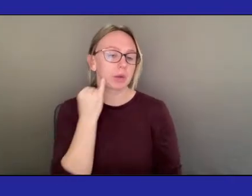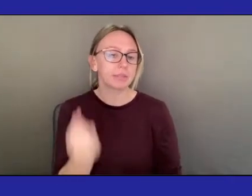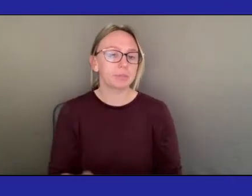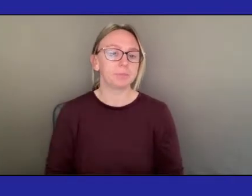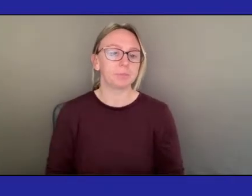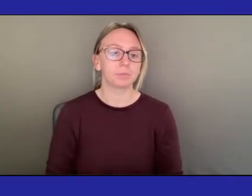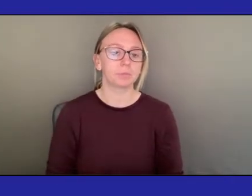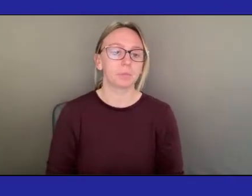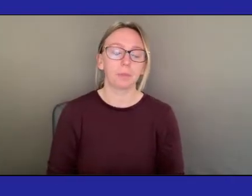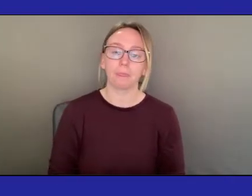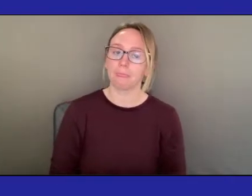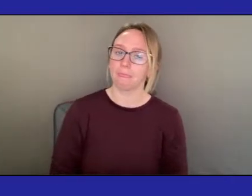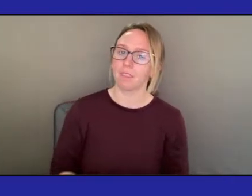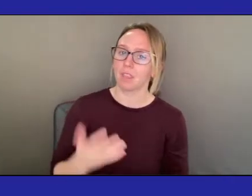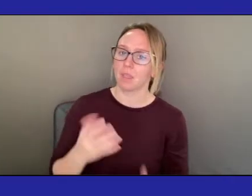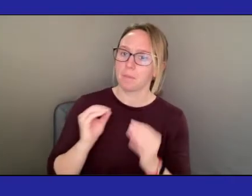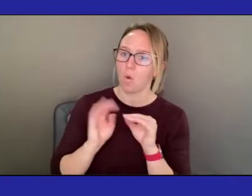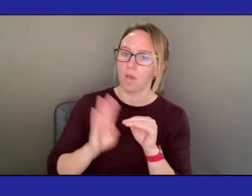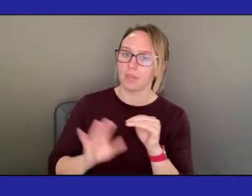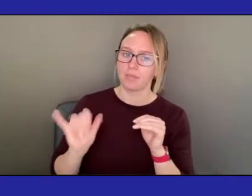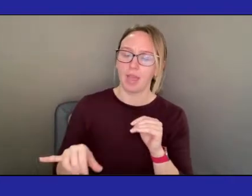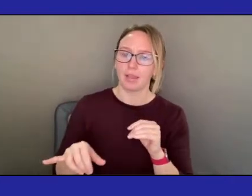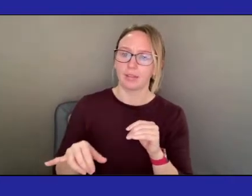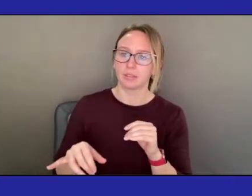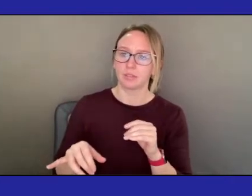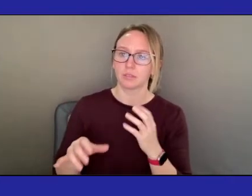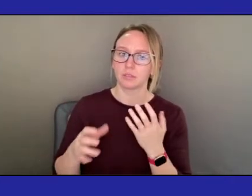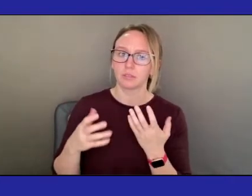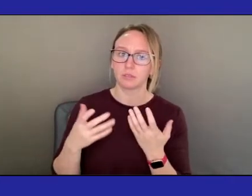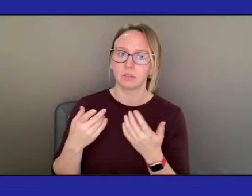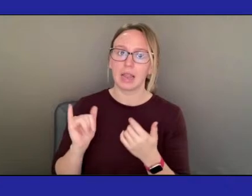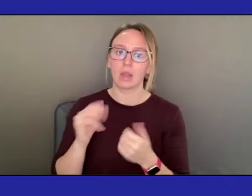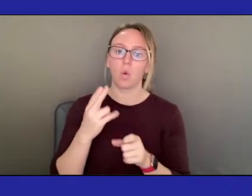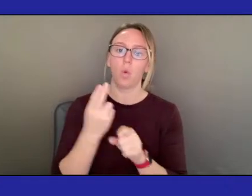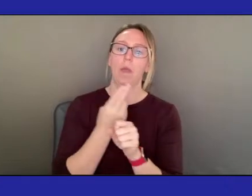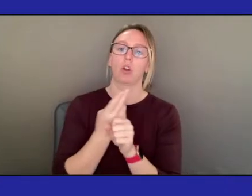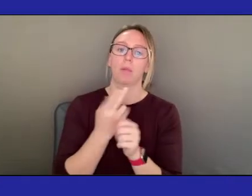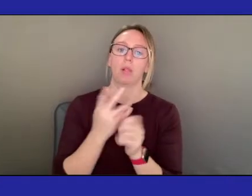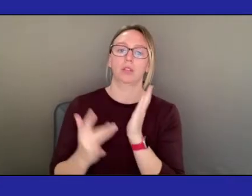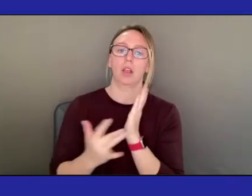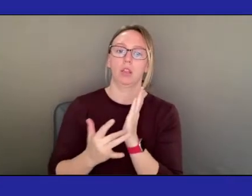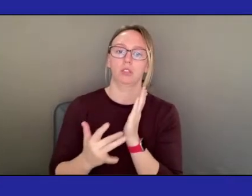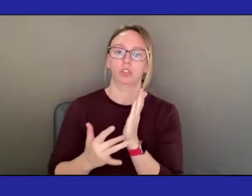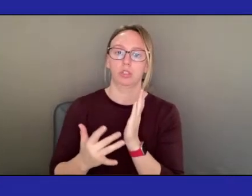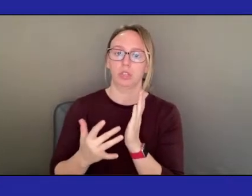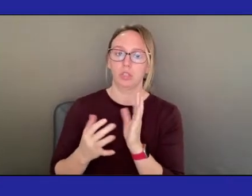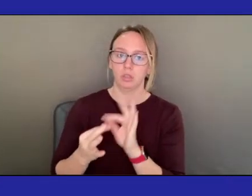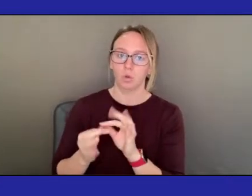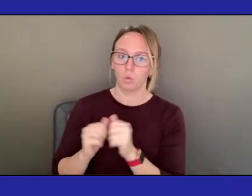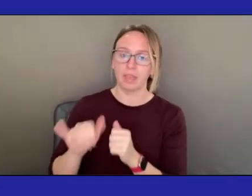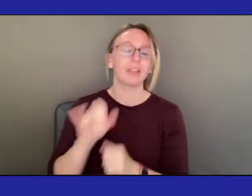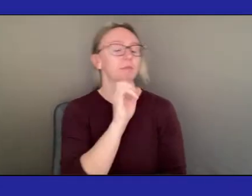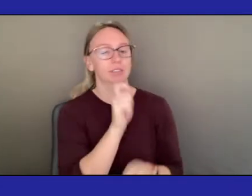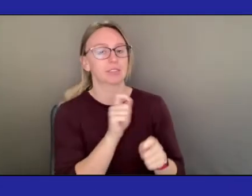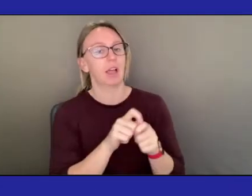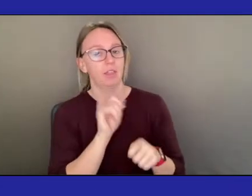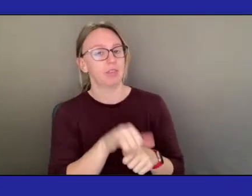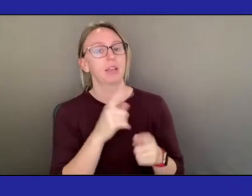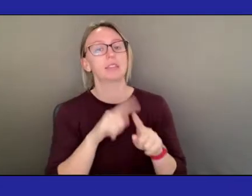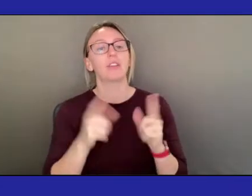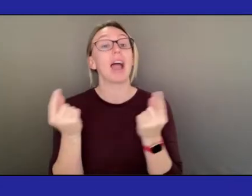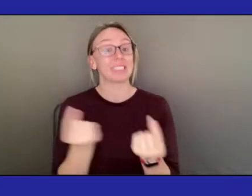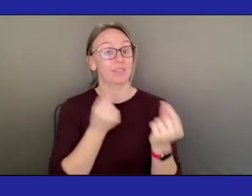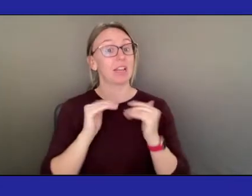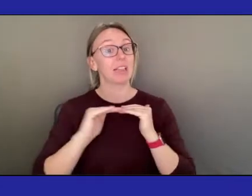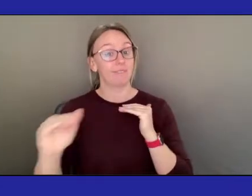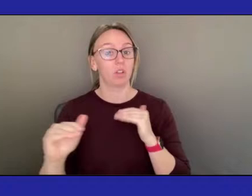But even beyond that, I think the like wearables in terms of Yeah, I was just activity thinking. and like Yep. calories. Activity is another one. Yeah, we haven't